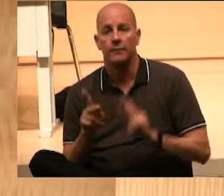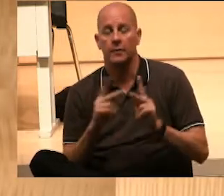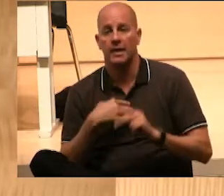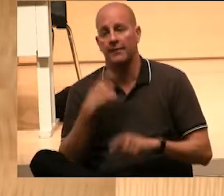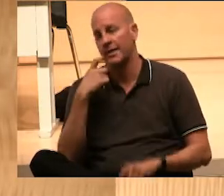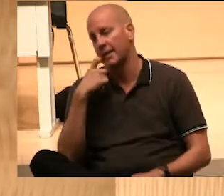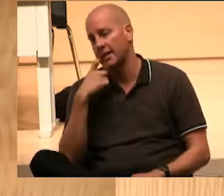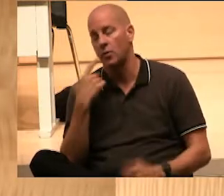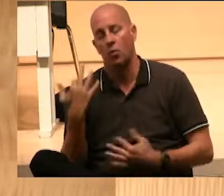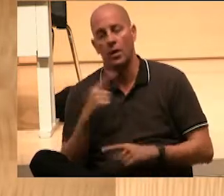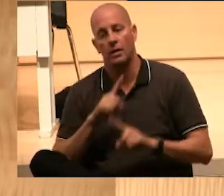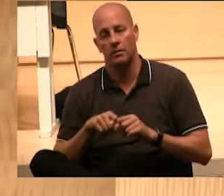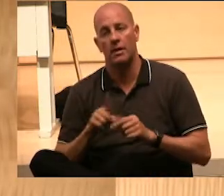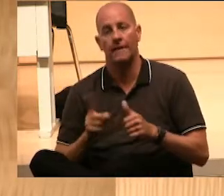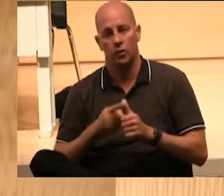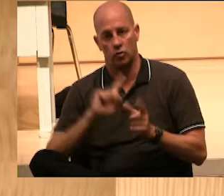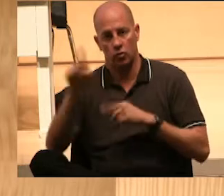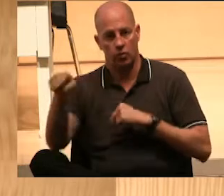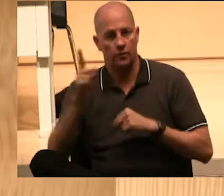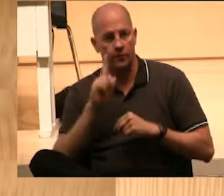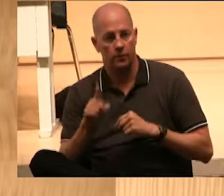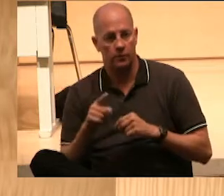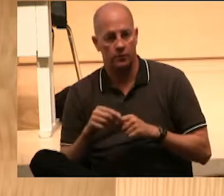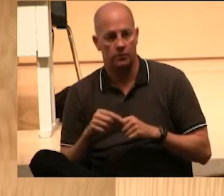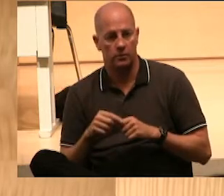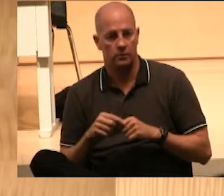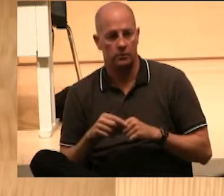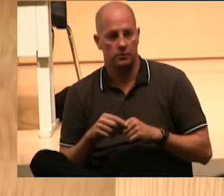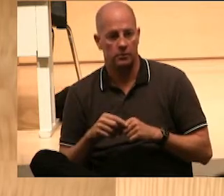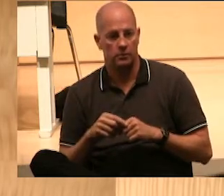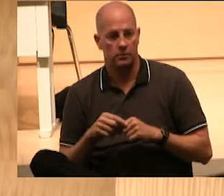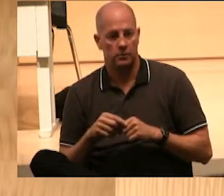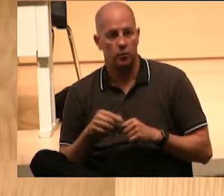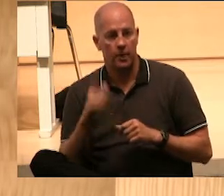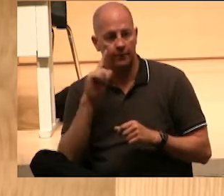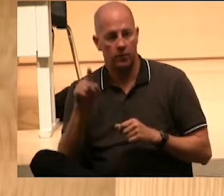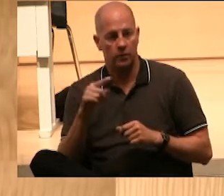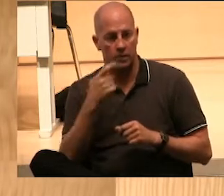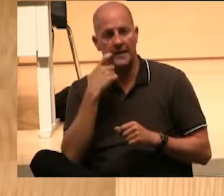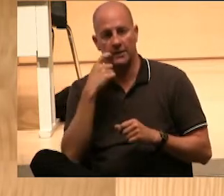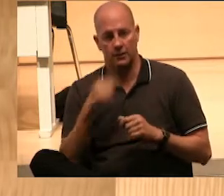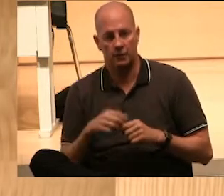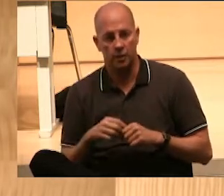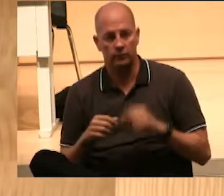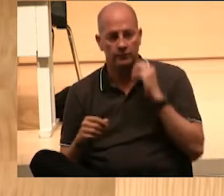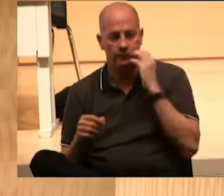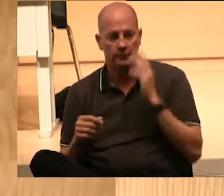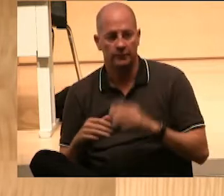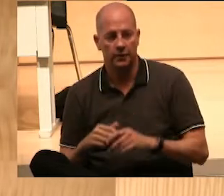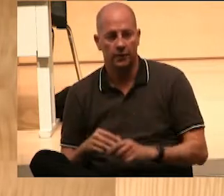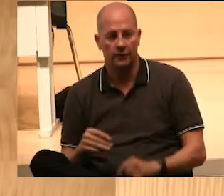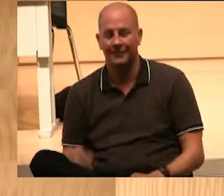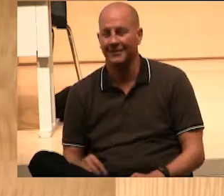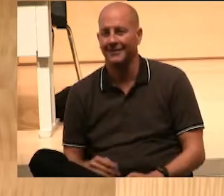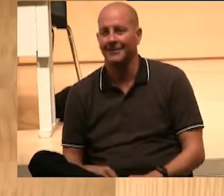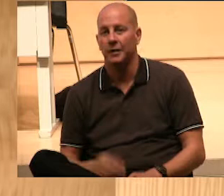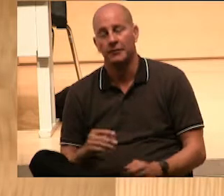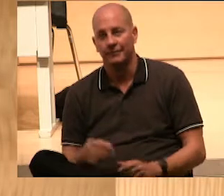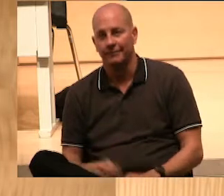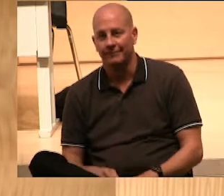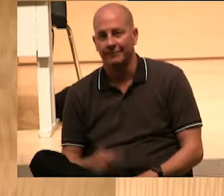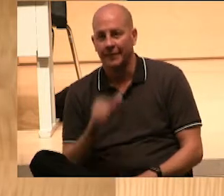have a chance to engage in treatment and try to improve their symptoms. Having assistance completing housing applications,